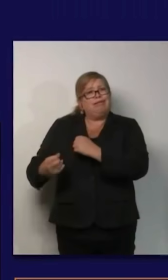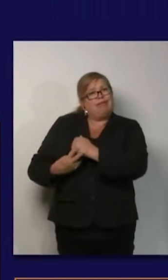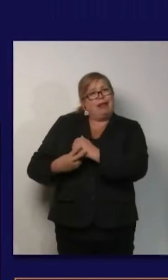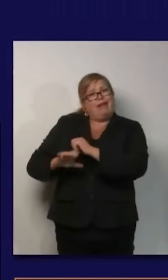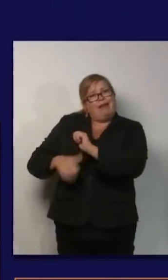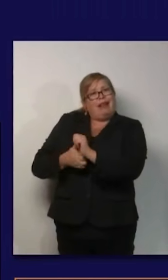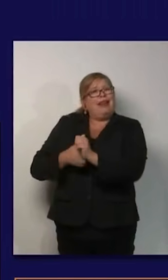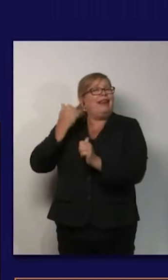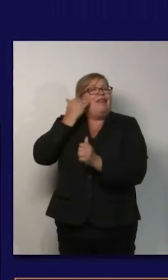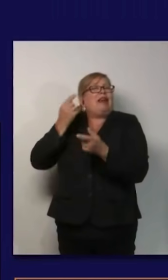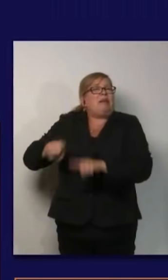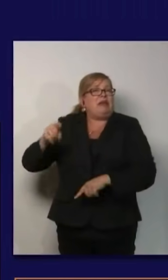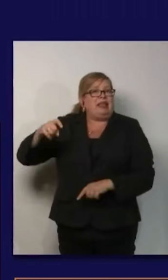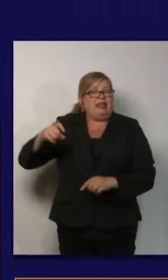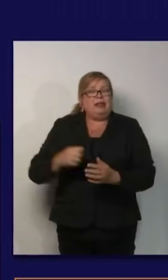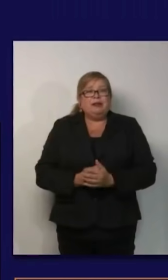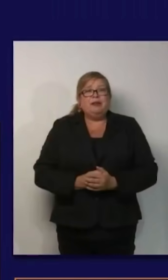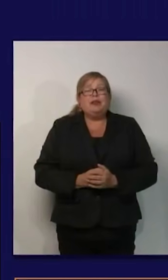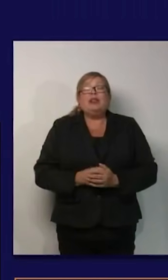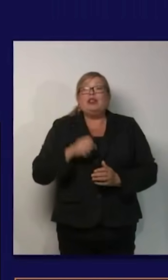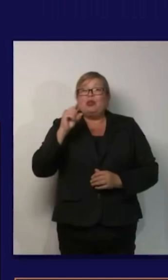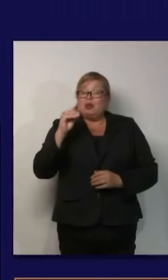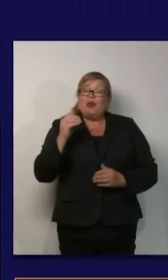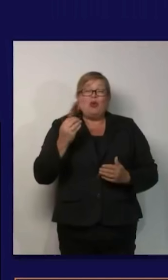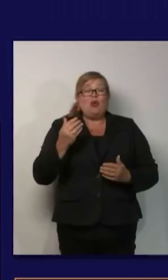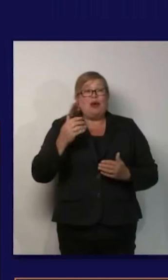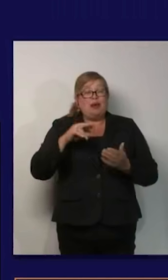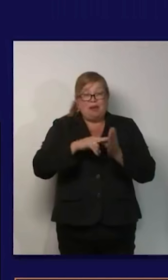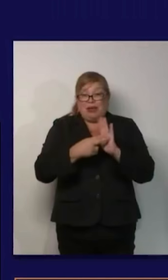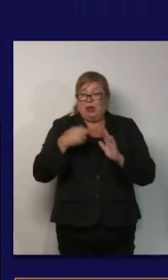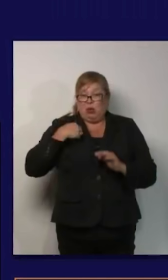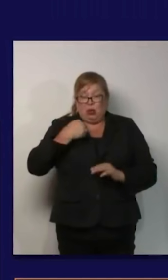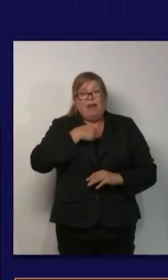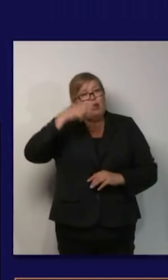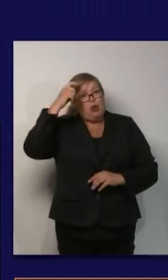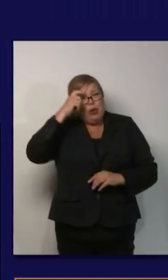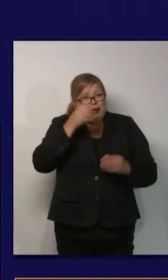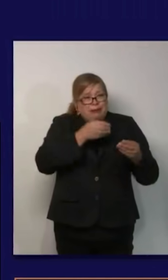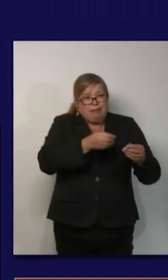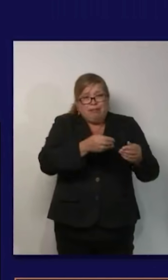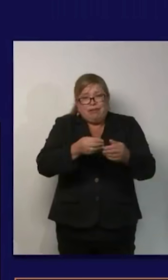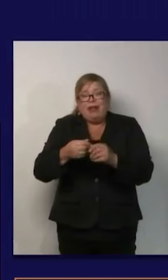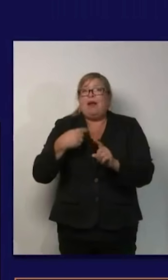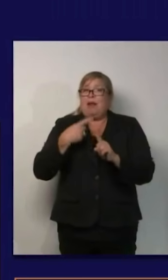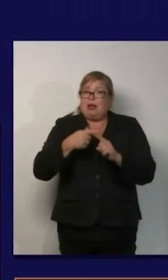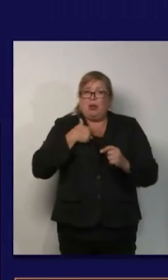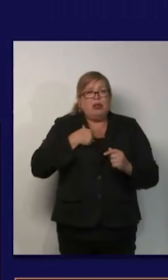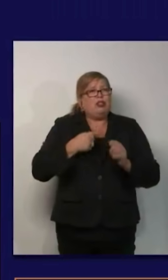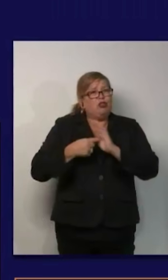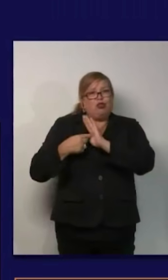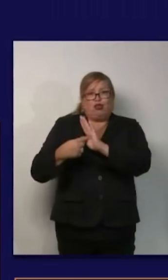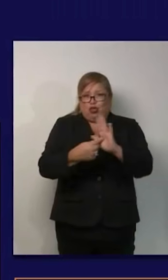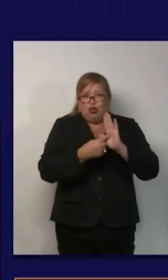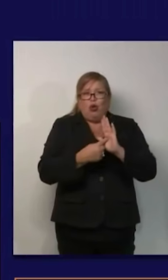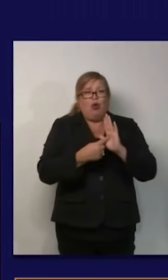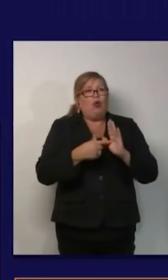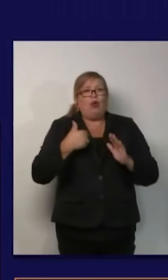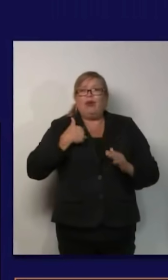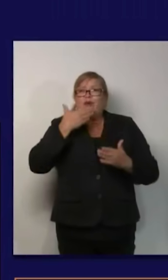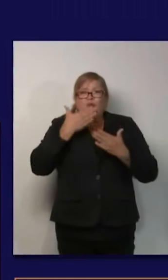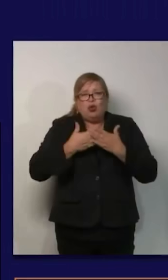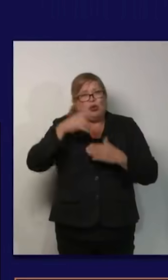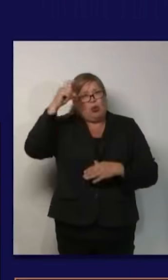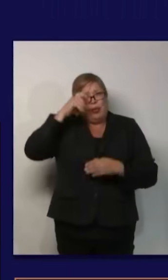way of saying this. We weren't just asserting fiscal discipline, we were proving it, so much so that our bond rating increased